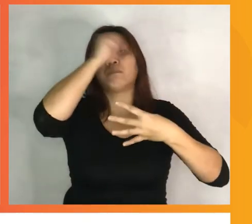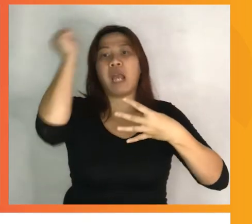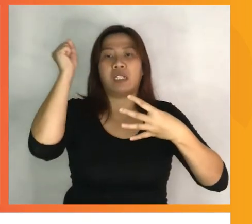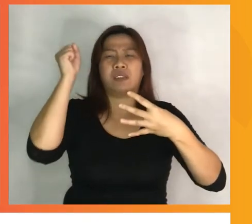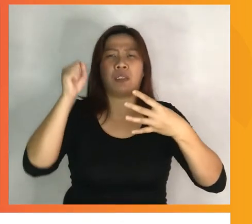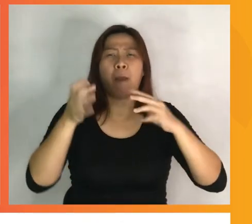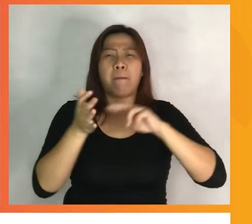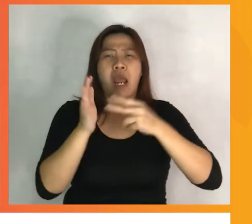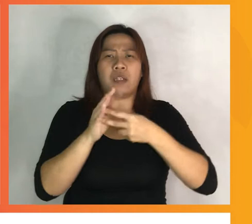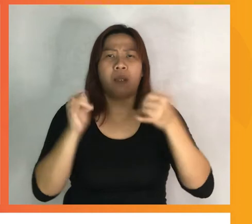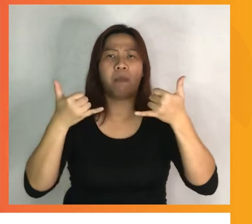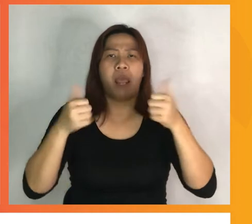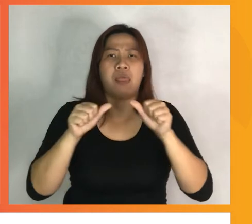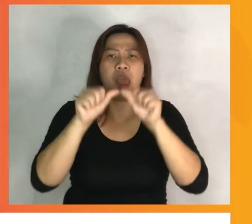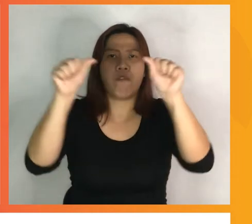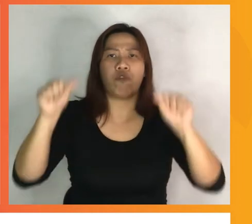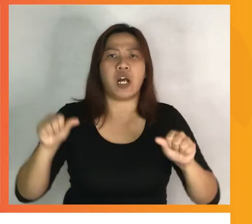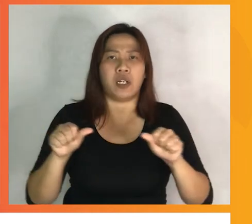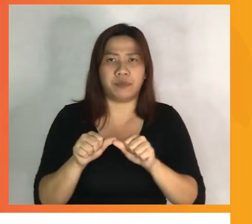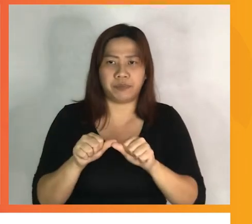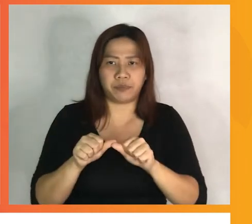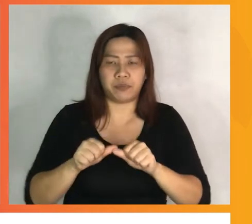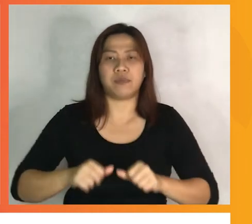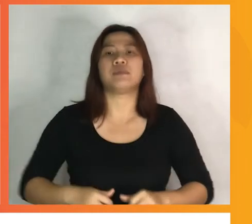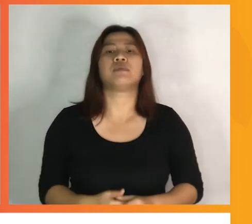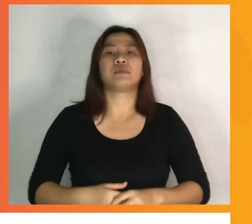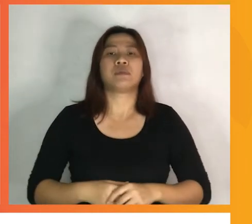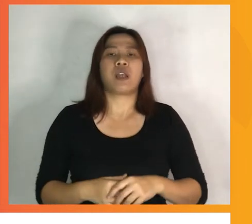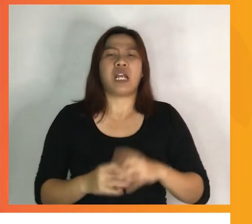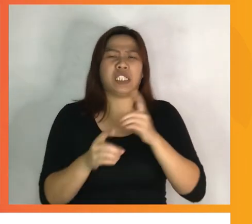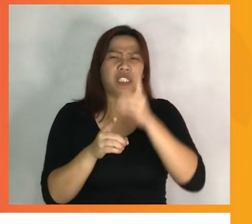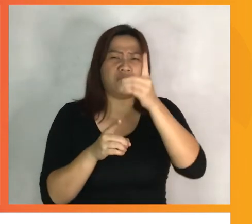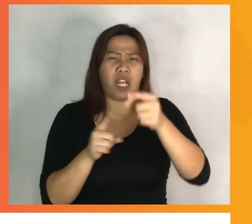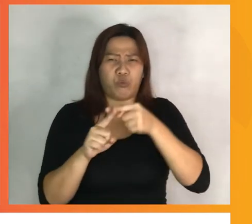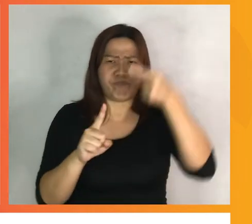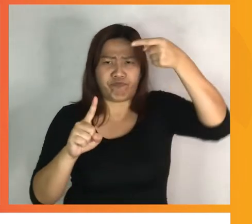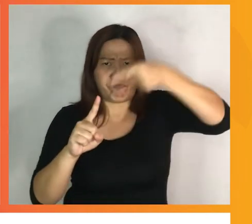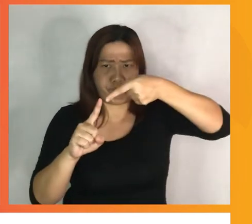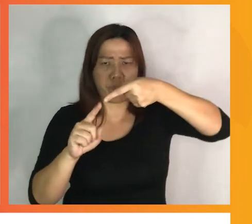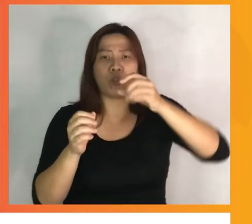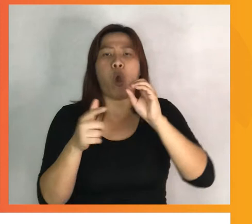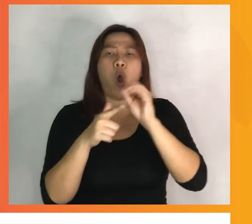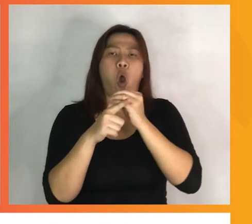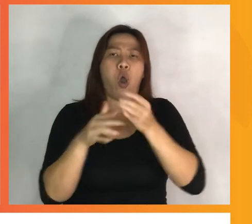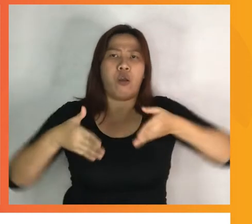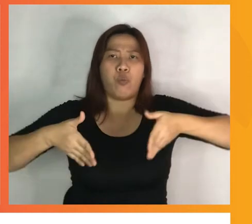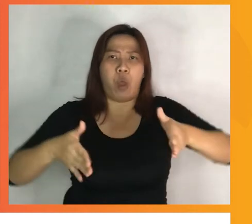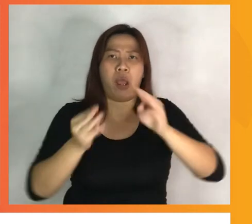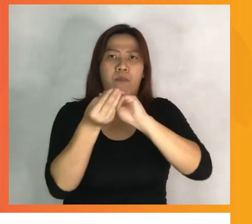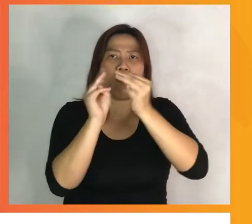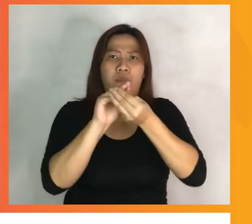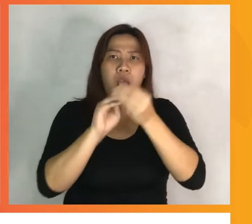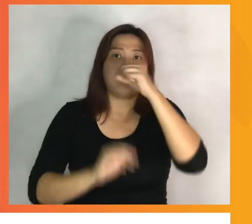space. Space could refer to the playing area, distances to targets, or ways in which the space can